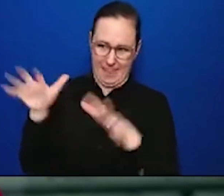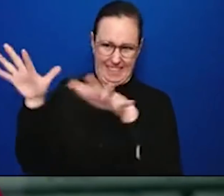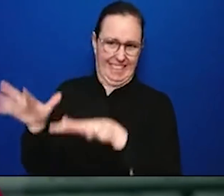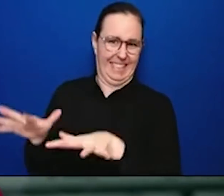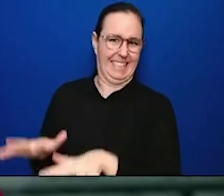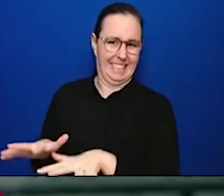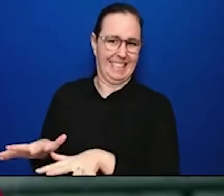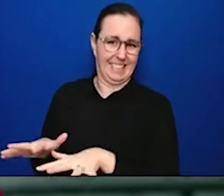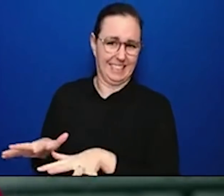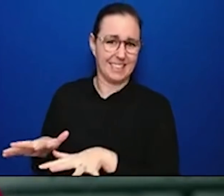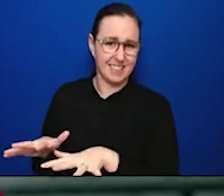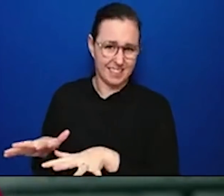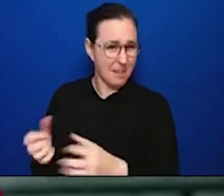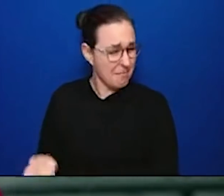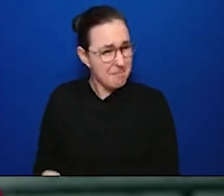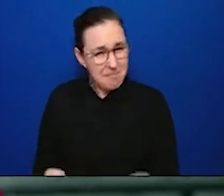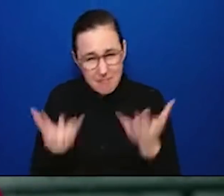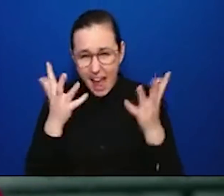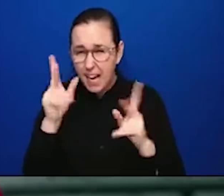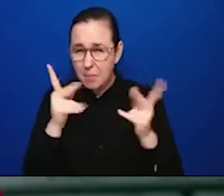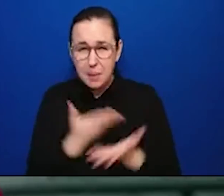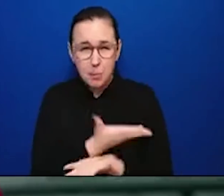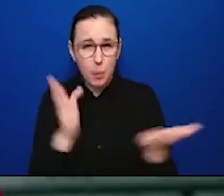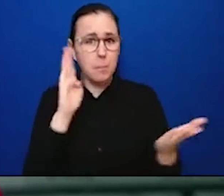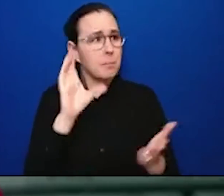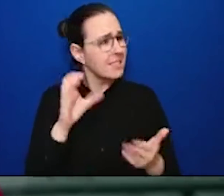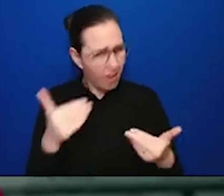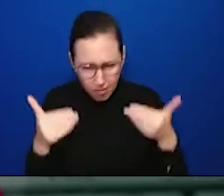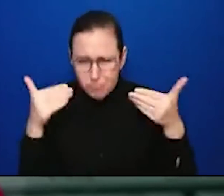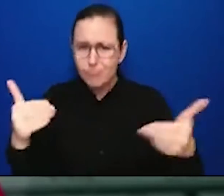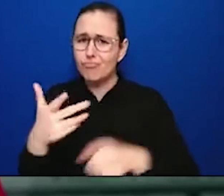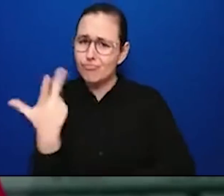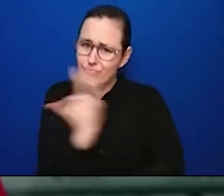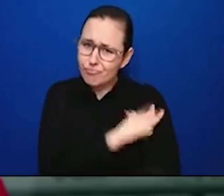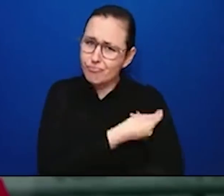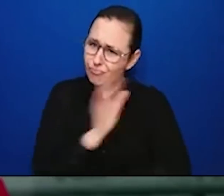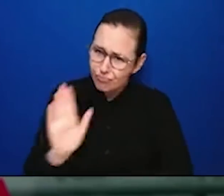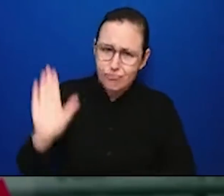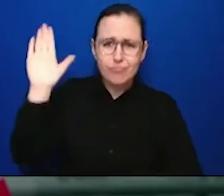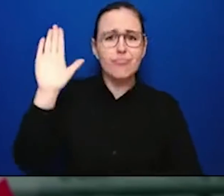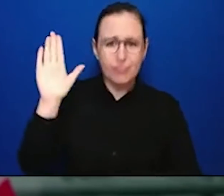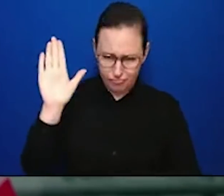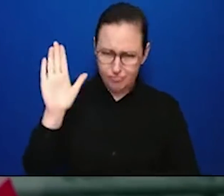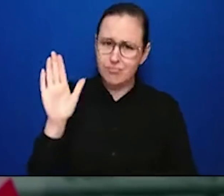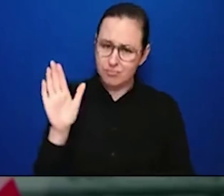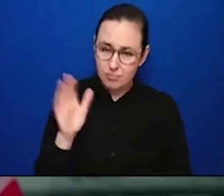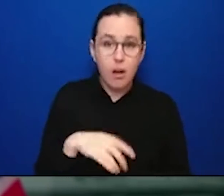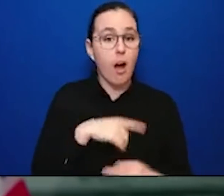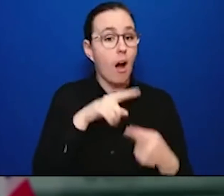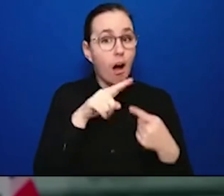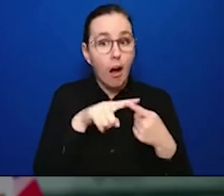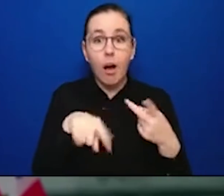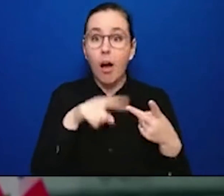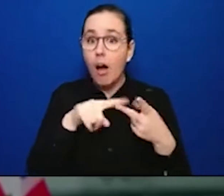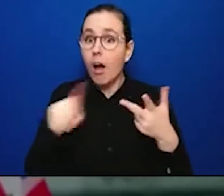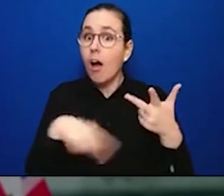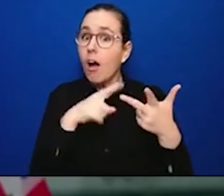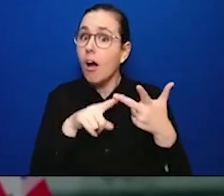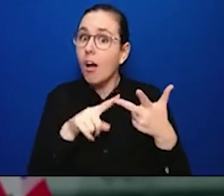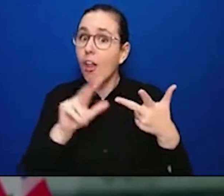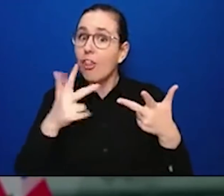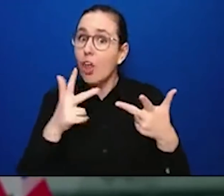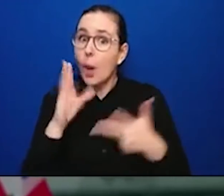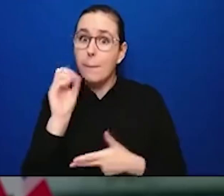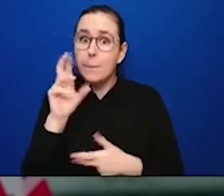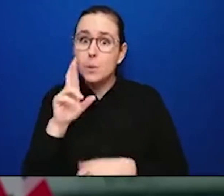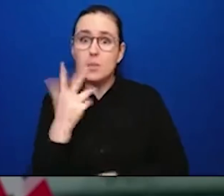are vaccinated, are getting our booster shots, and using those many layers of protection from keeping distances,